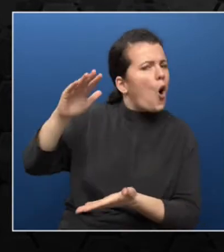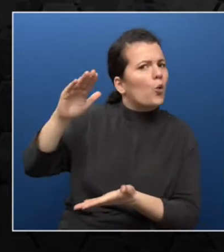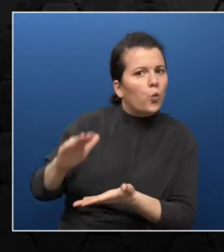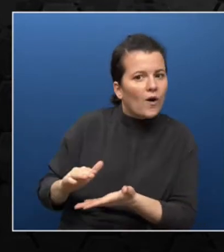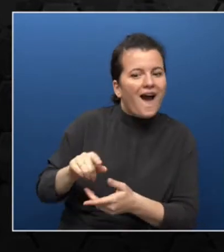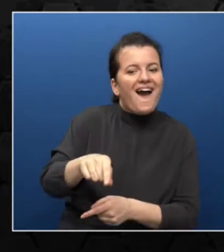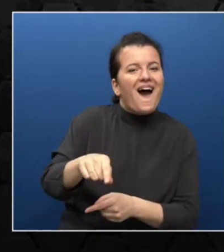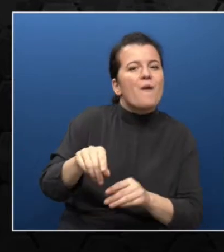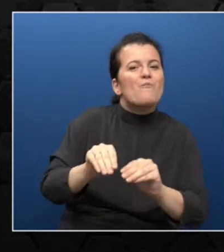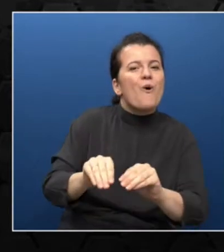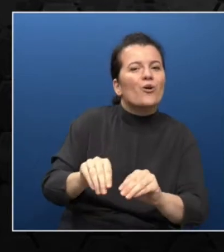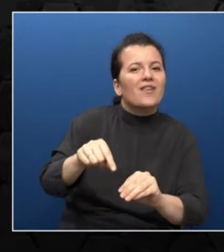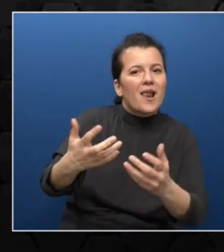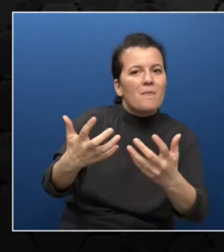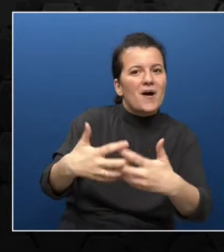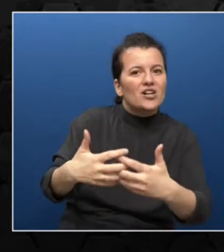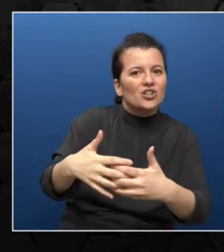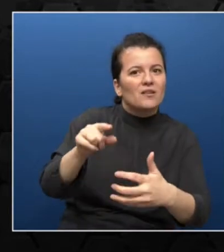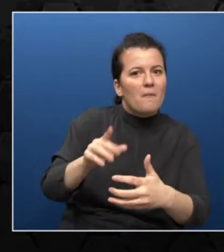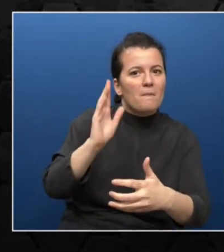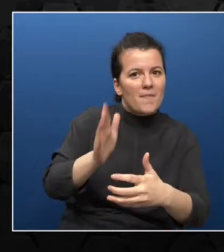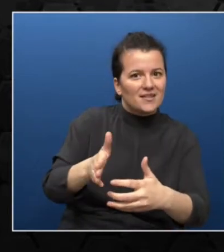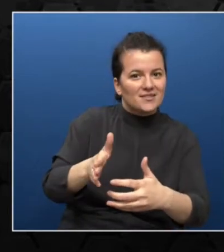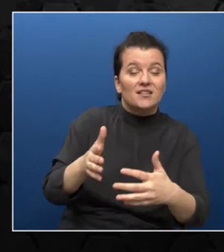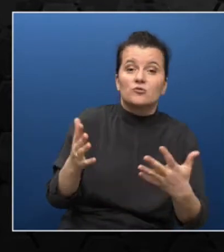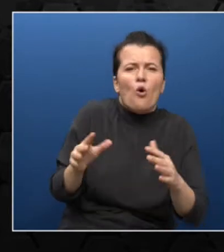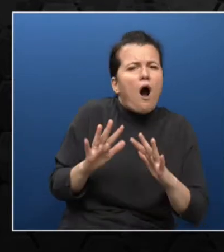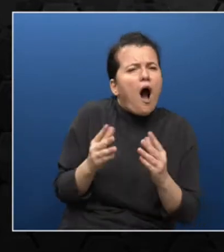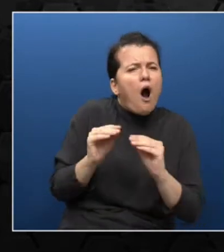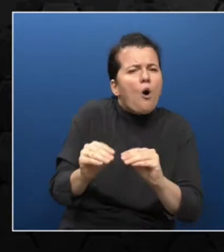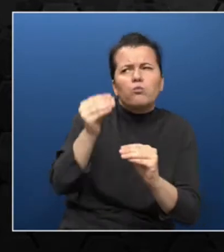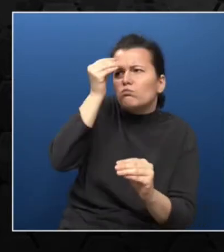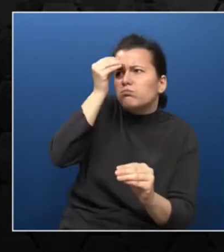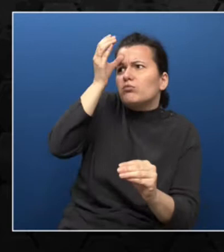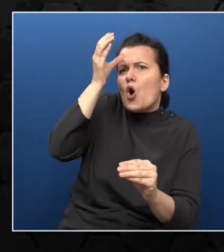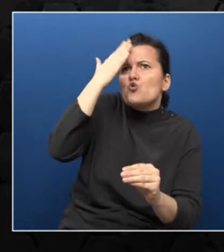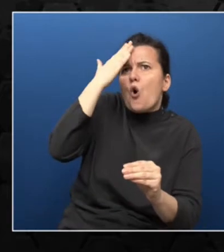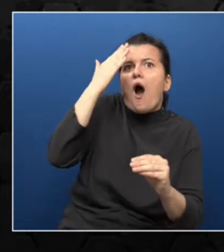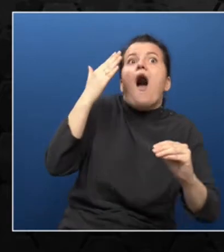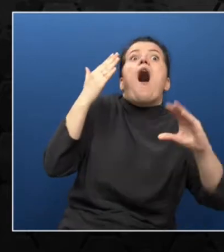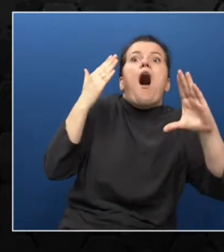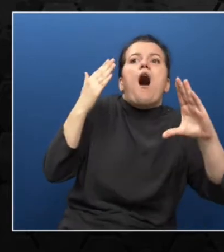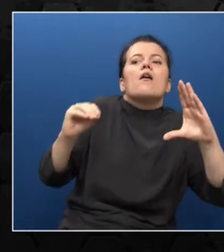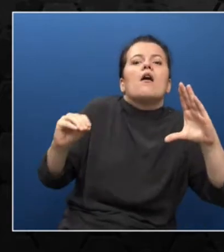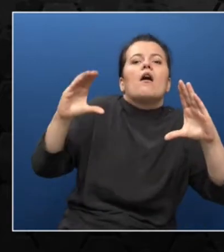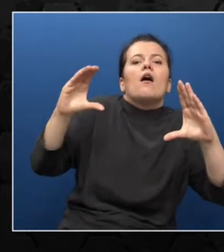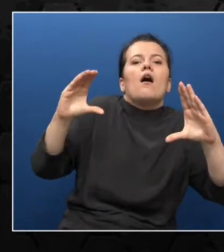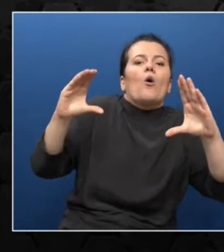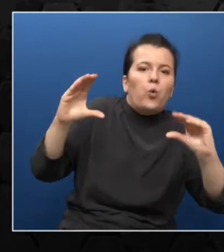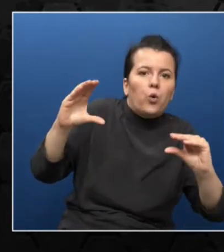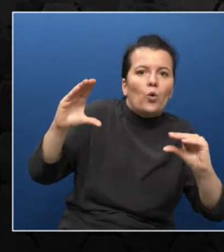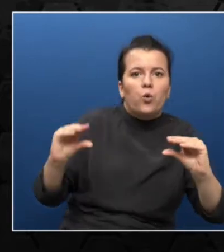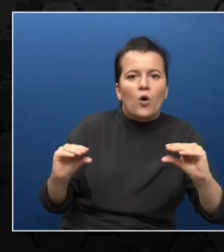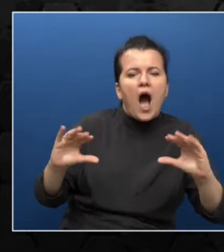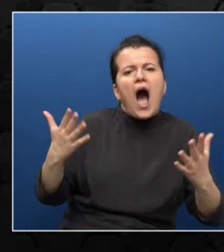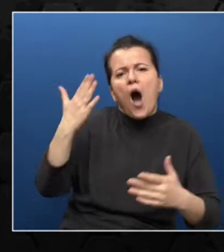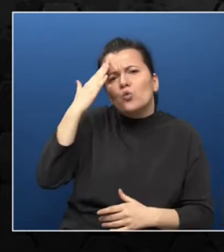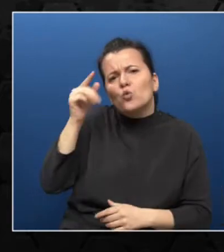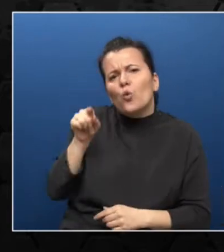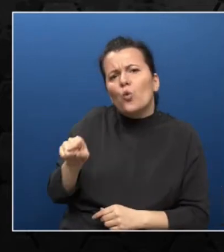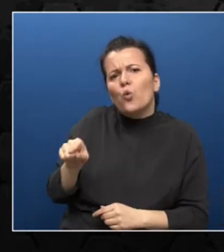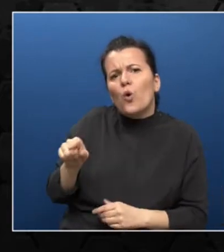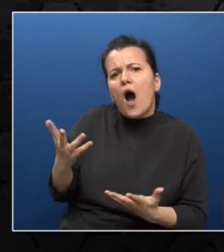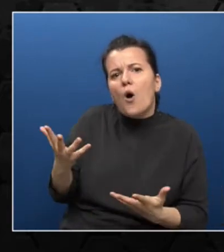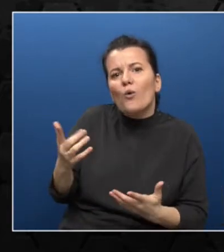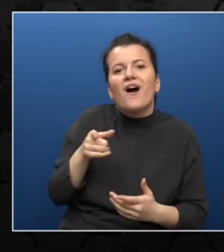is training. There's some training data that I'm giving. This is what it actually means. So training data in simple terms is like, okay, this is the data